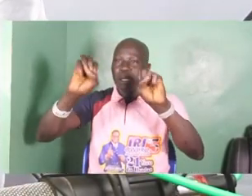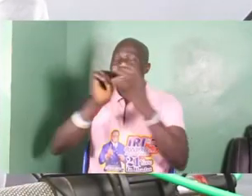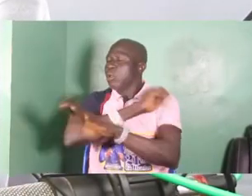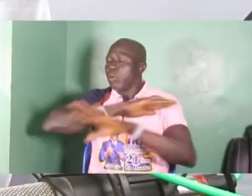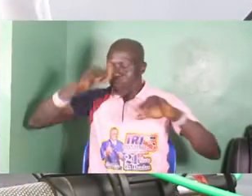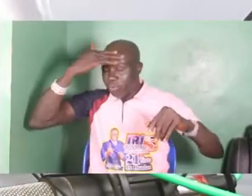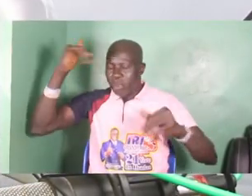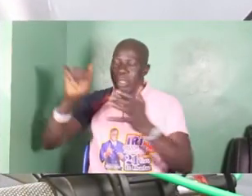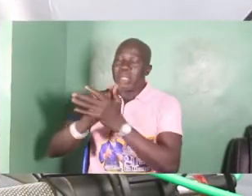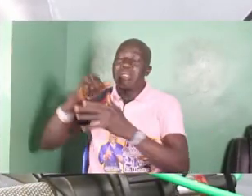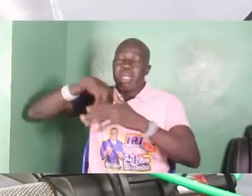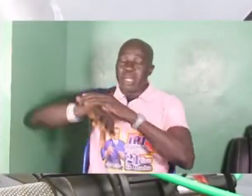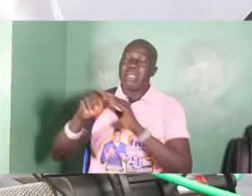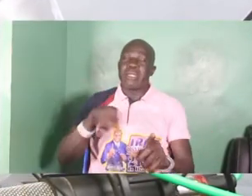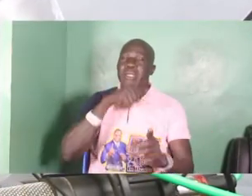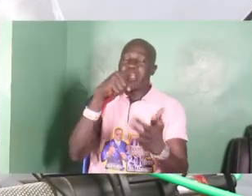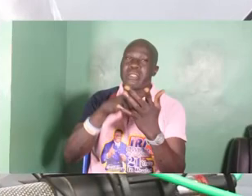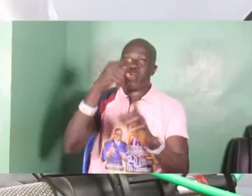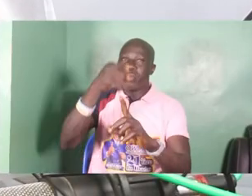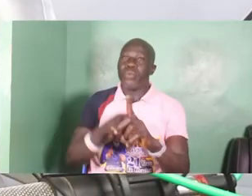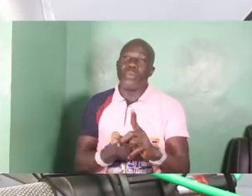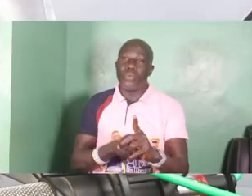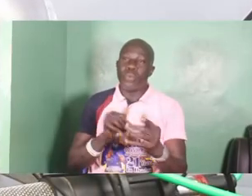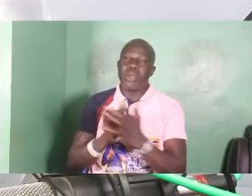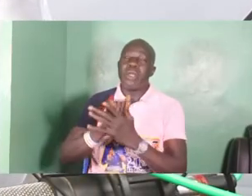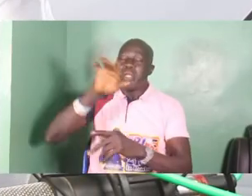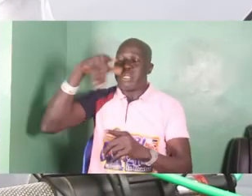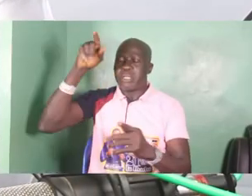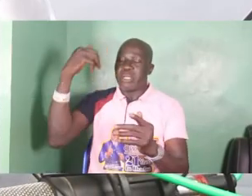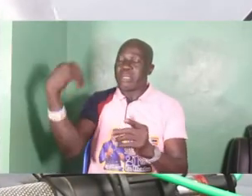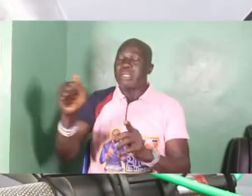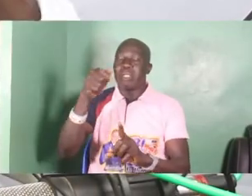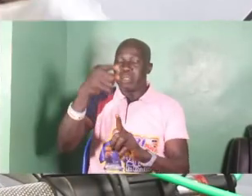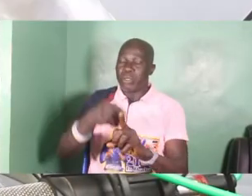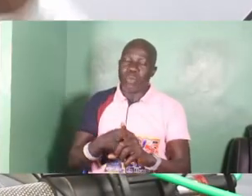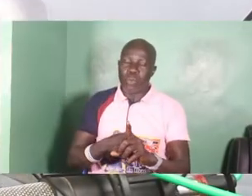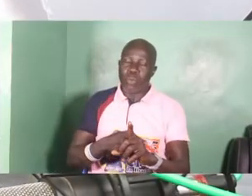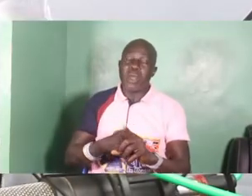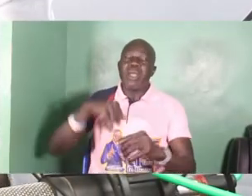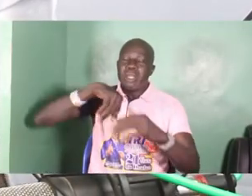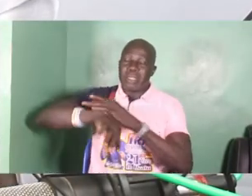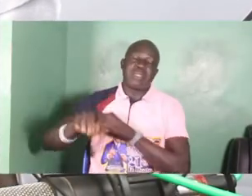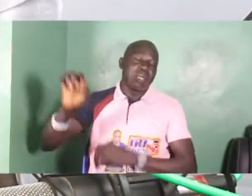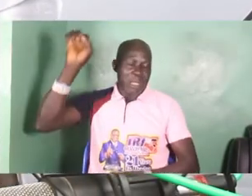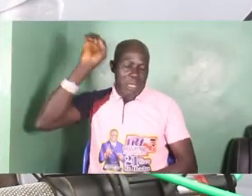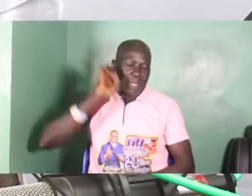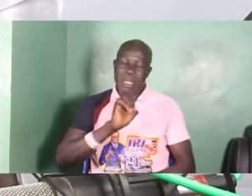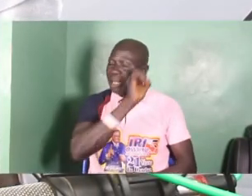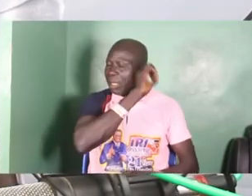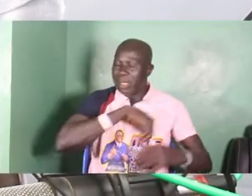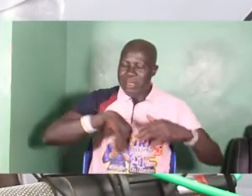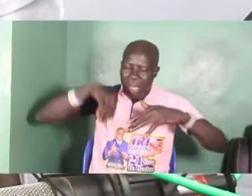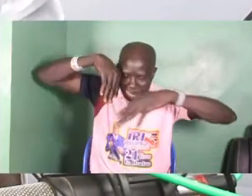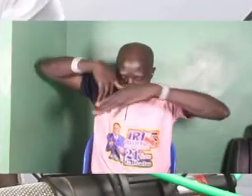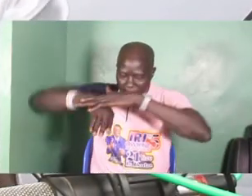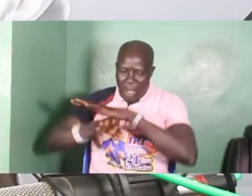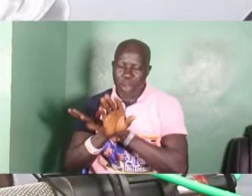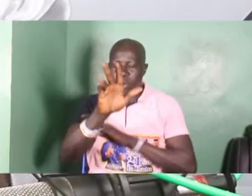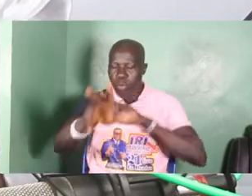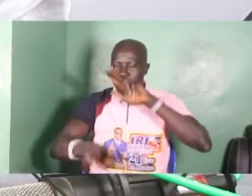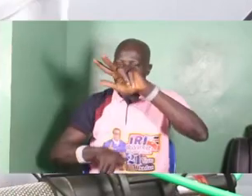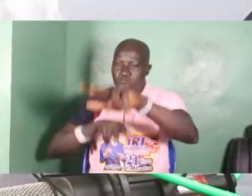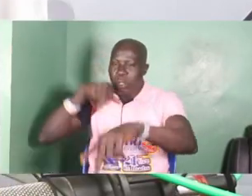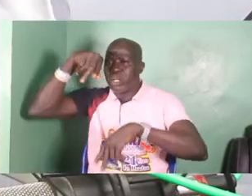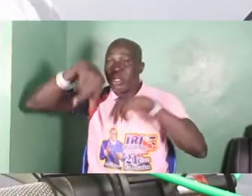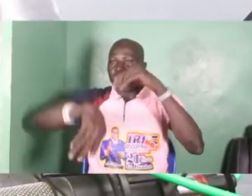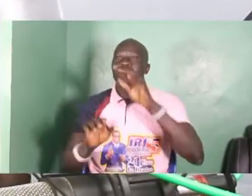Don't forget. In this moment, the 10th month. Esther. Oh, man, you want to have it. Walk into